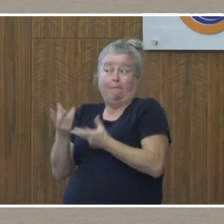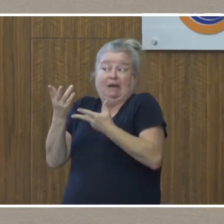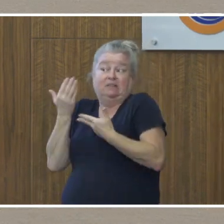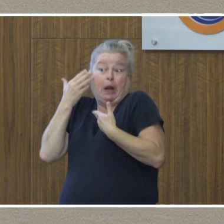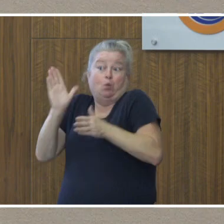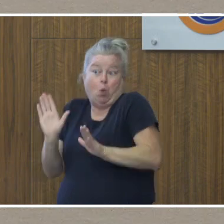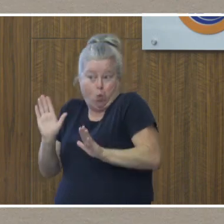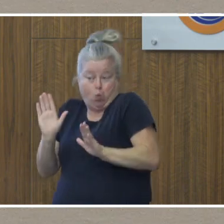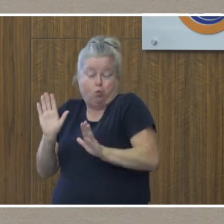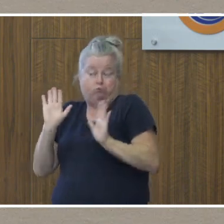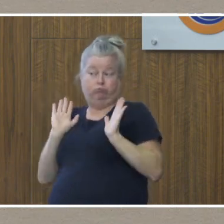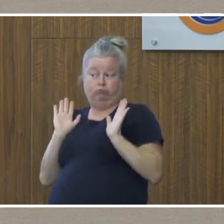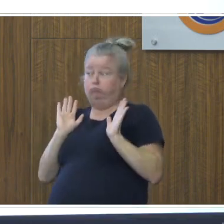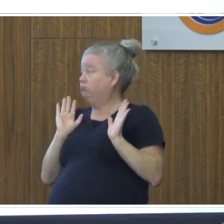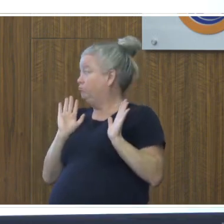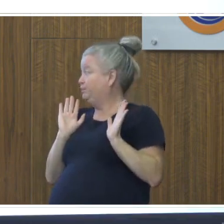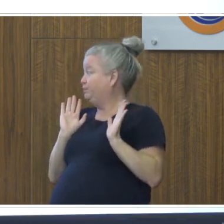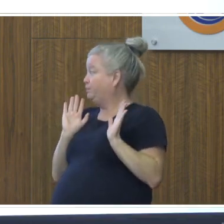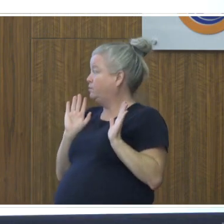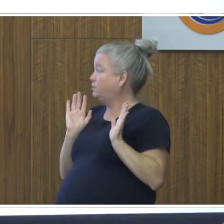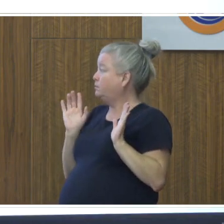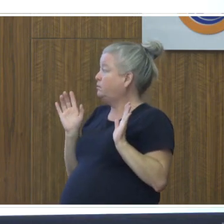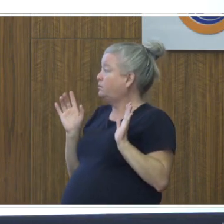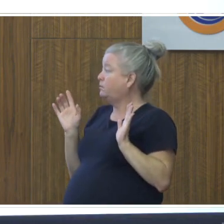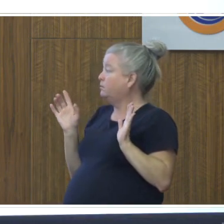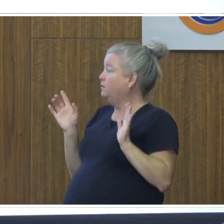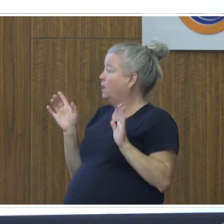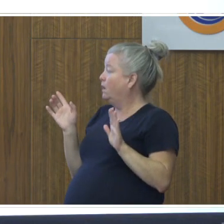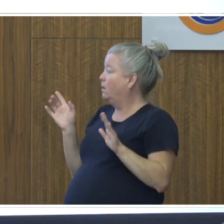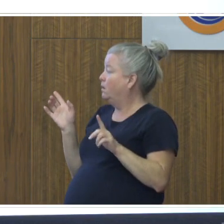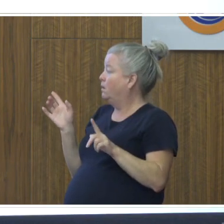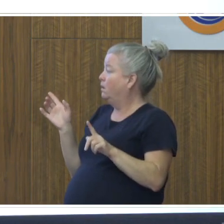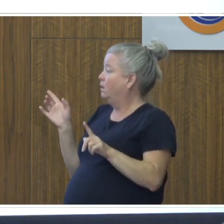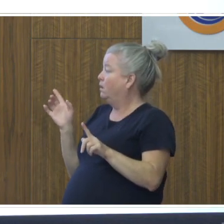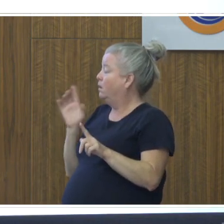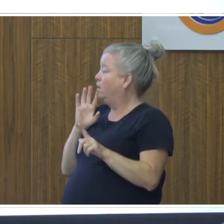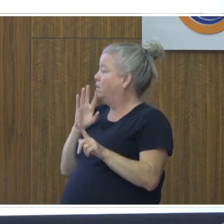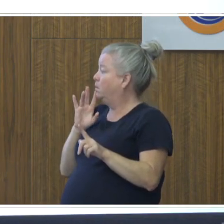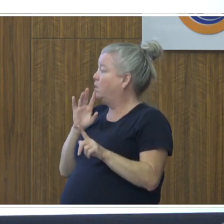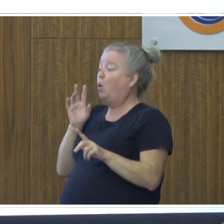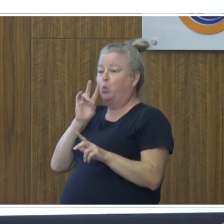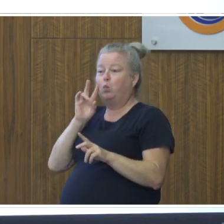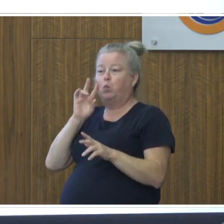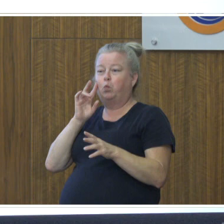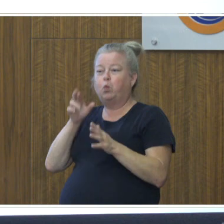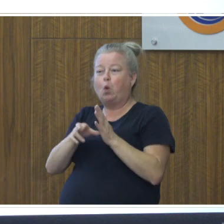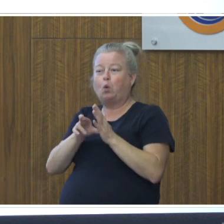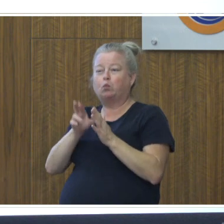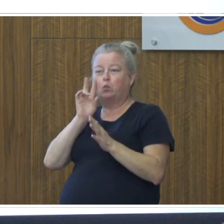save. Okay. Thank you. Yes. So we'll look into that.